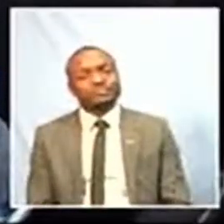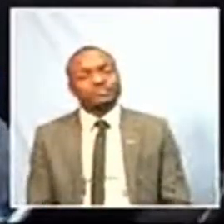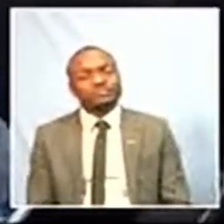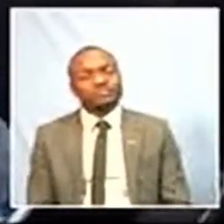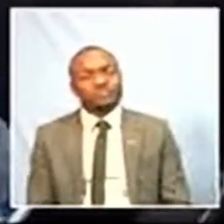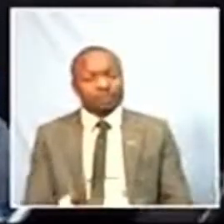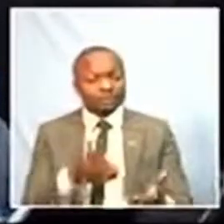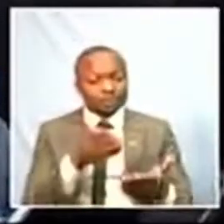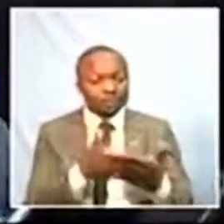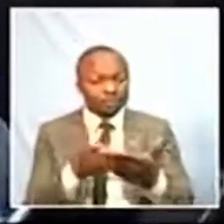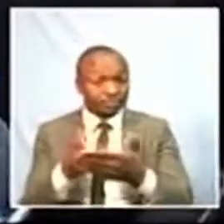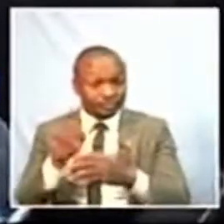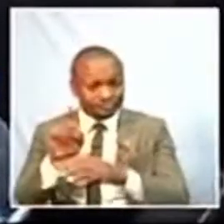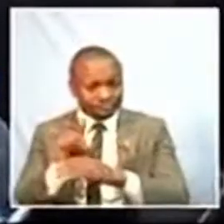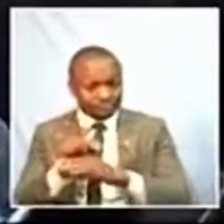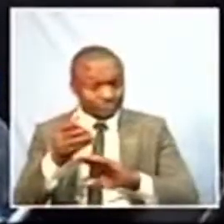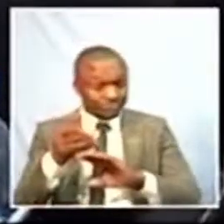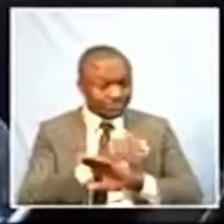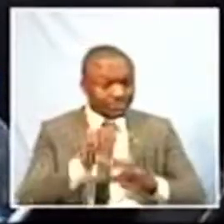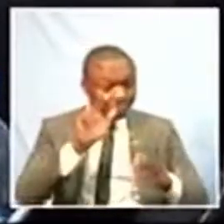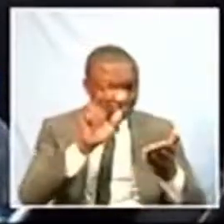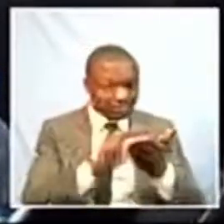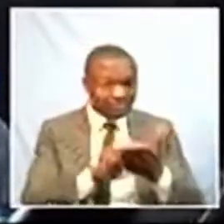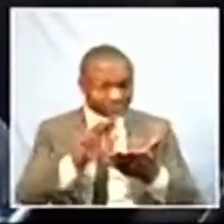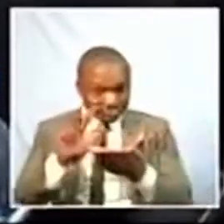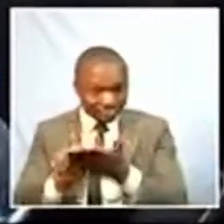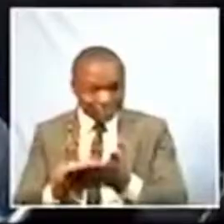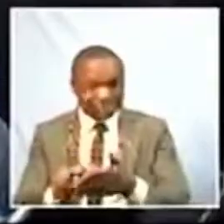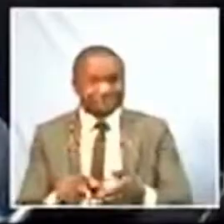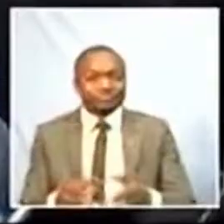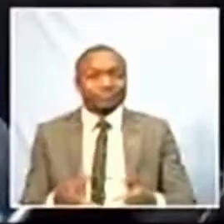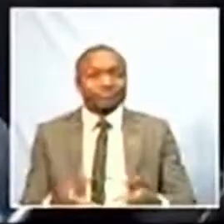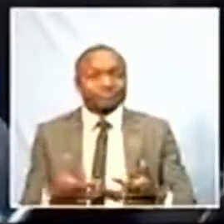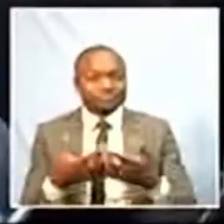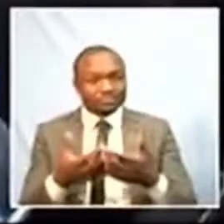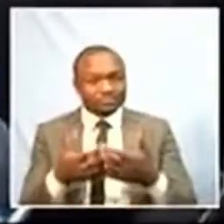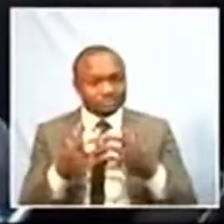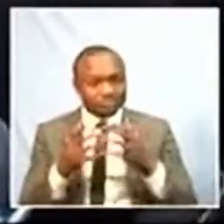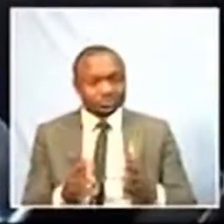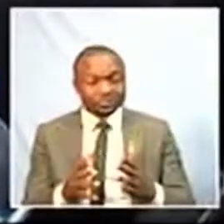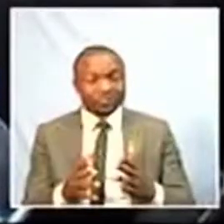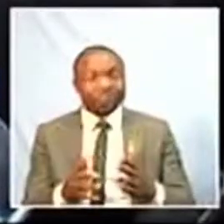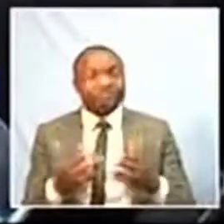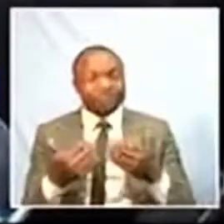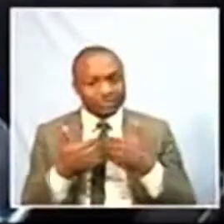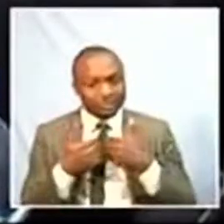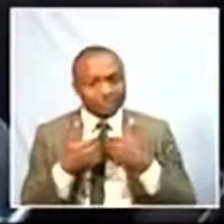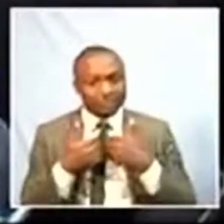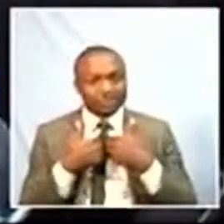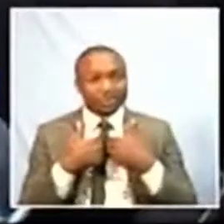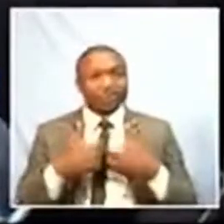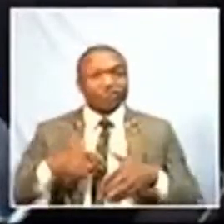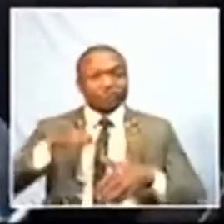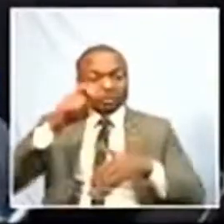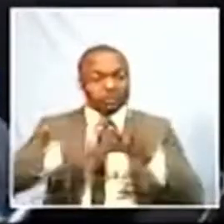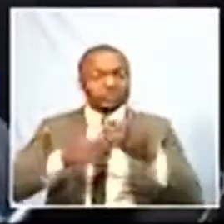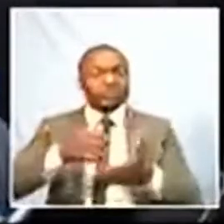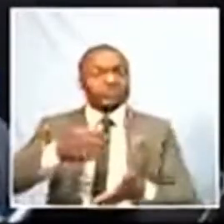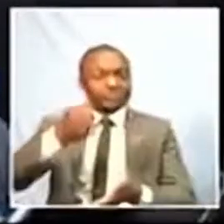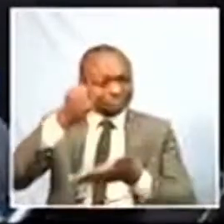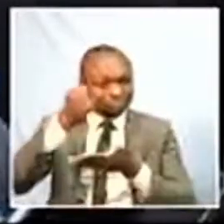All these projects before they are approved, the engineers will do cost estimate and advertise and